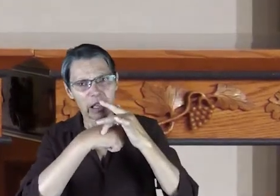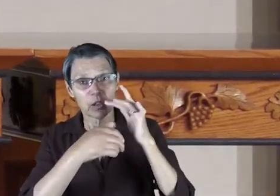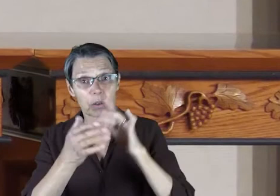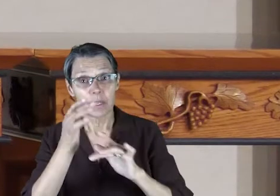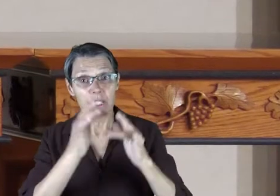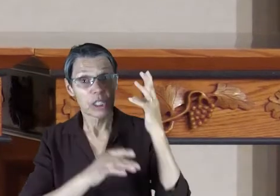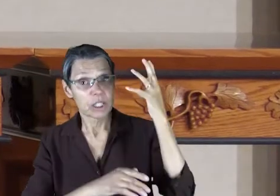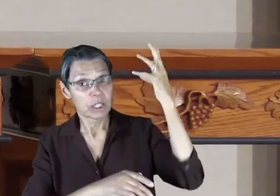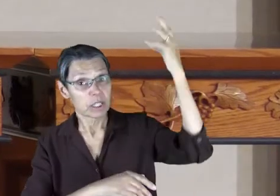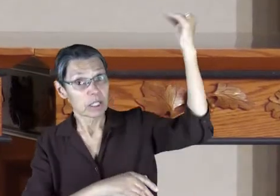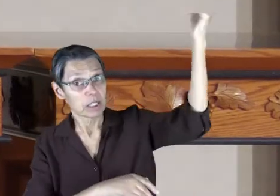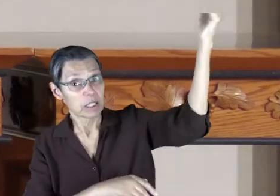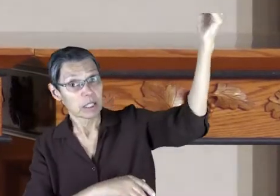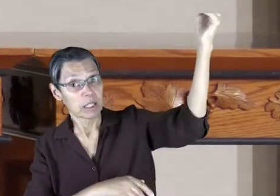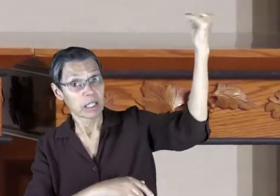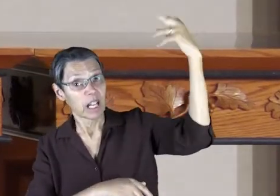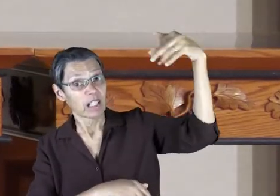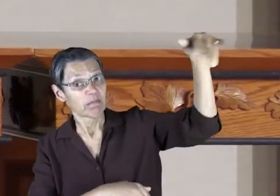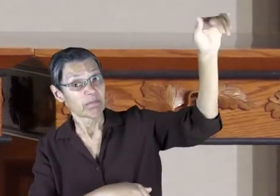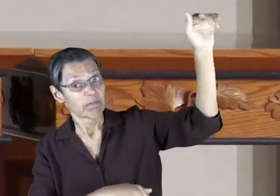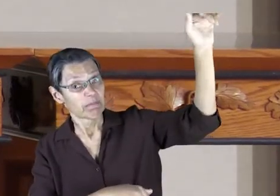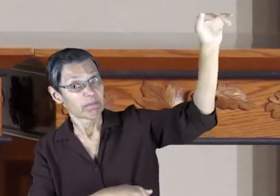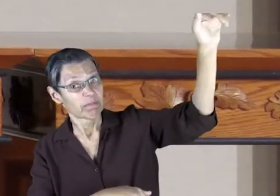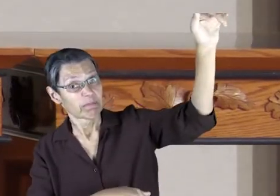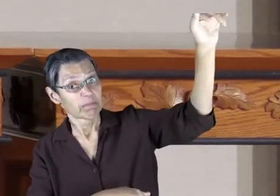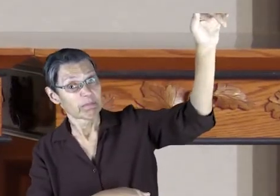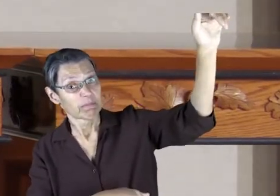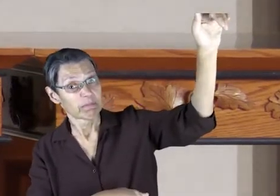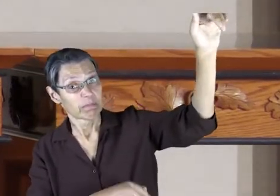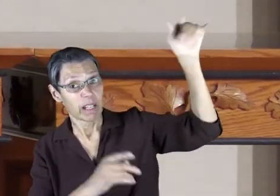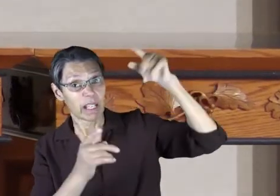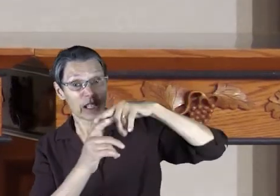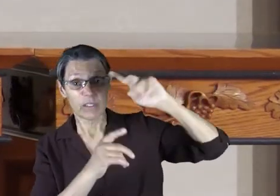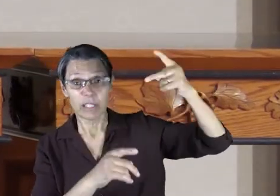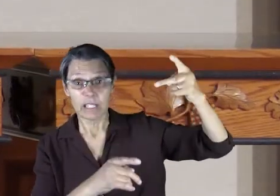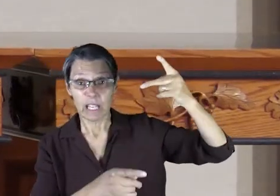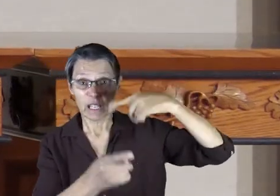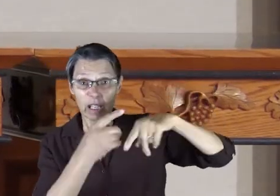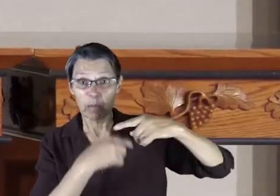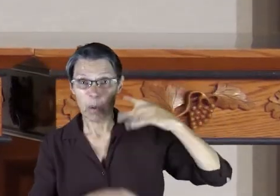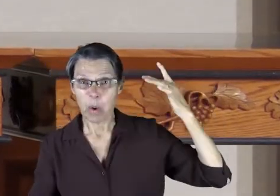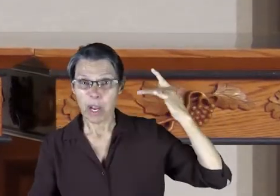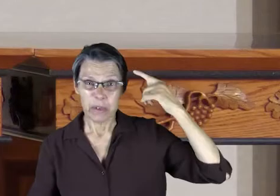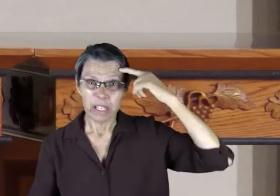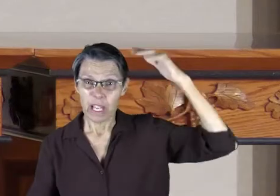from his sight, from our sight, from their sight, that he's gone forever until the second coming?